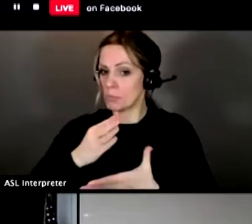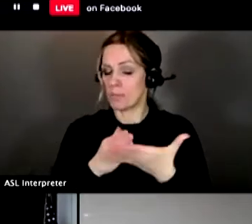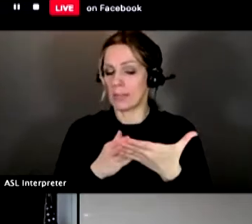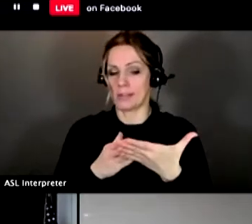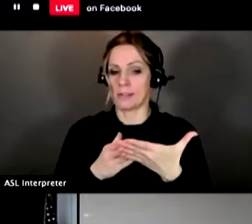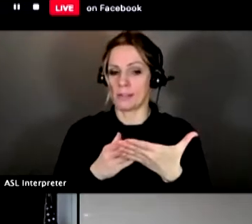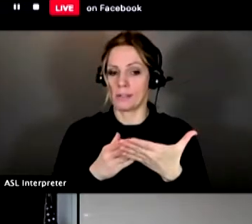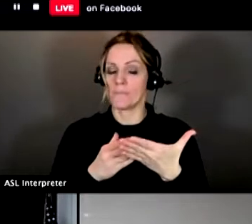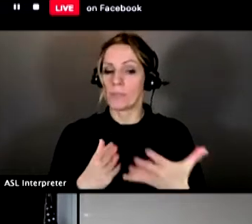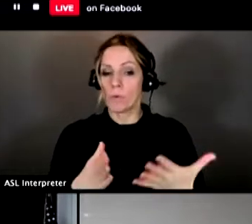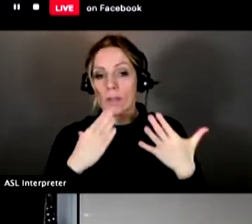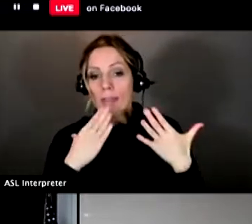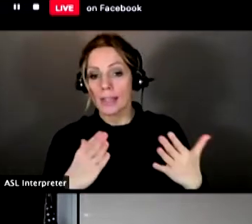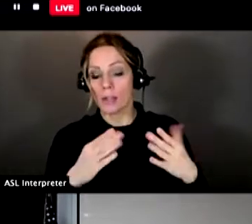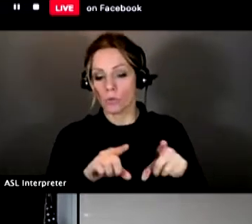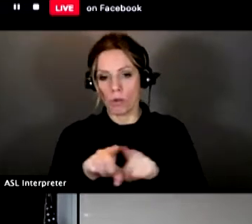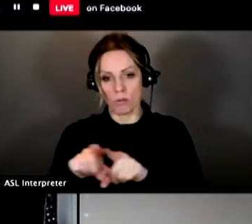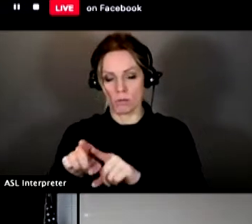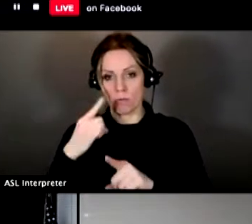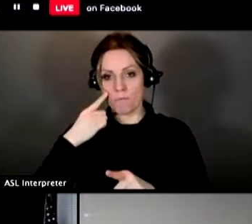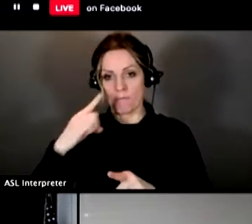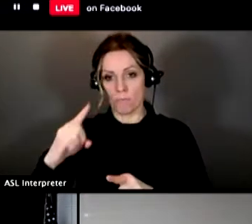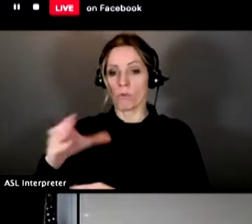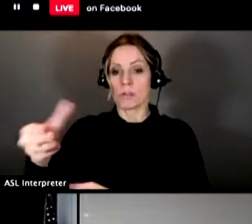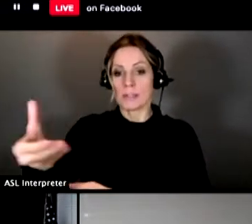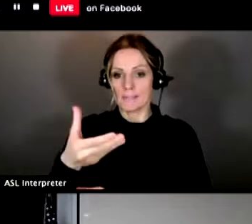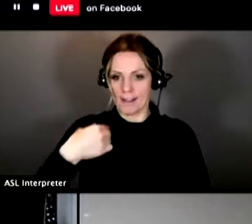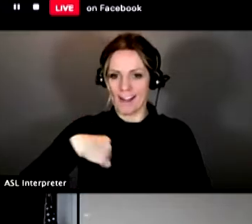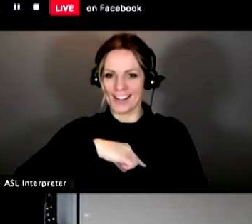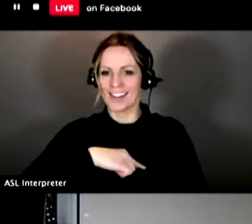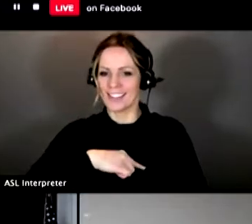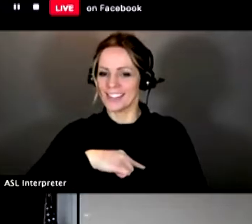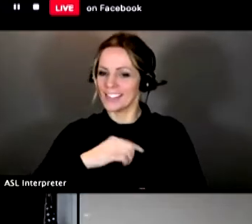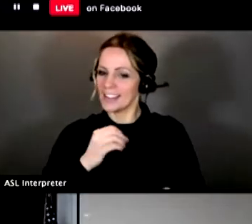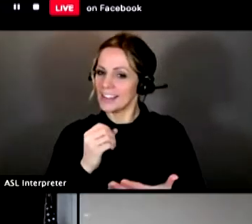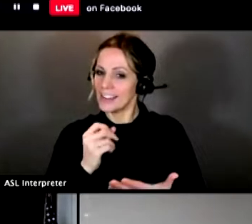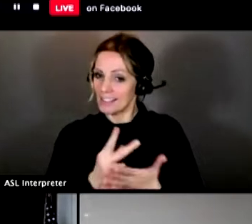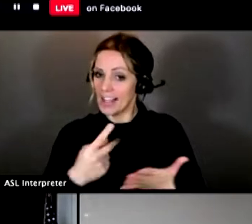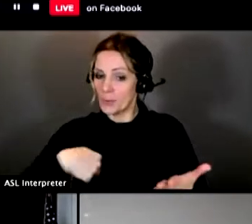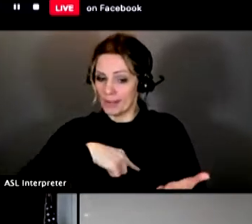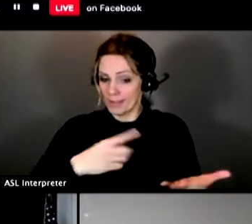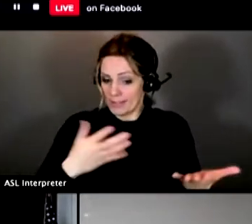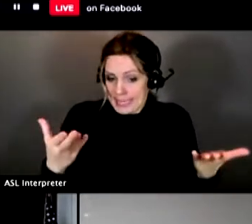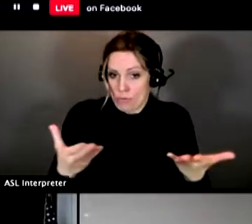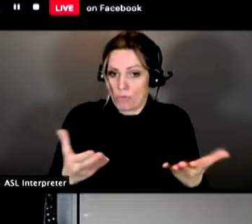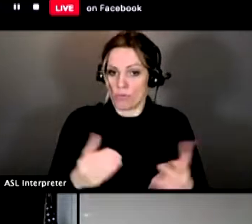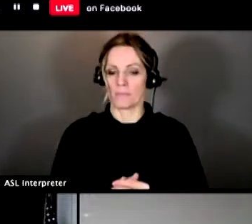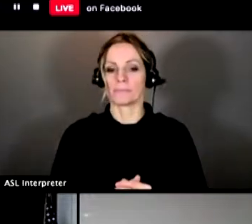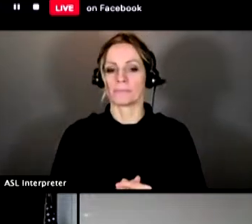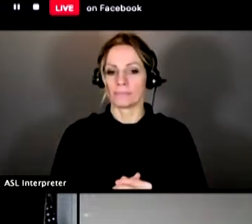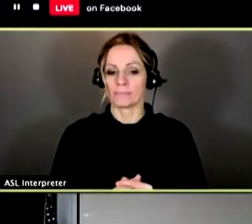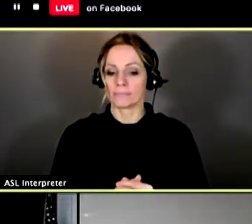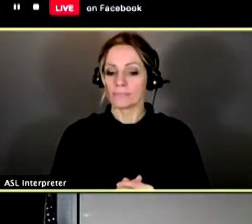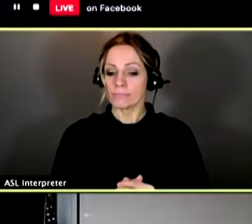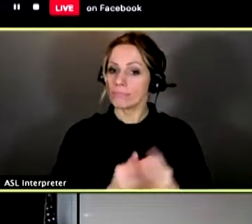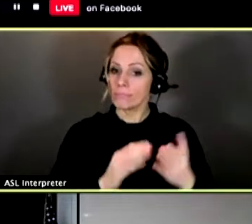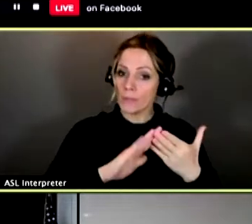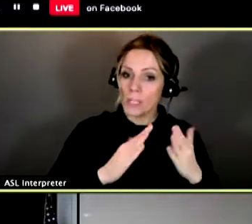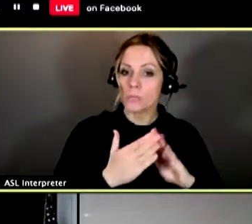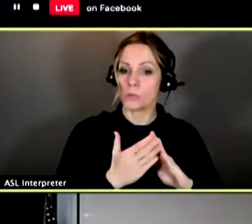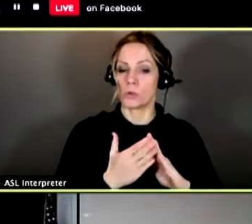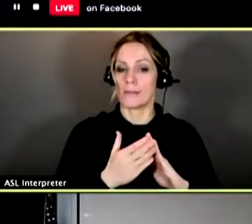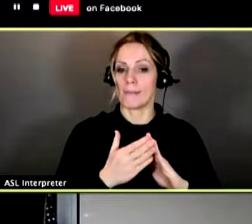are doing. And thank you also for inviting us and allowing us to be here. As the community and as everybody knows, the